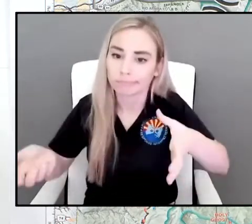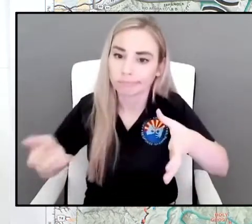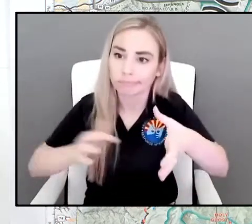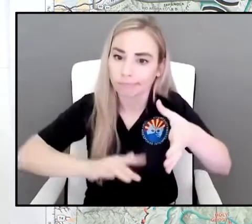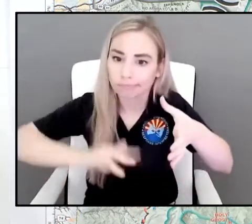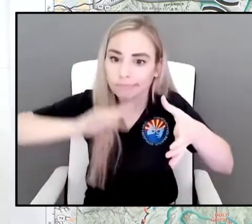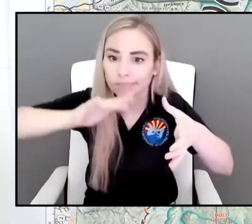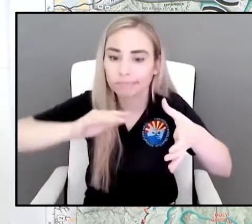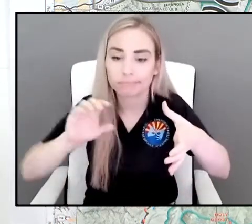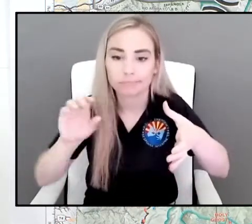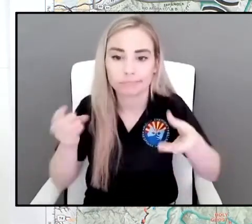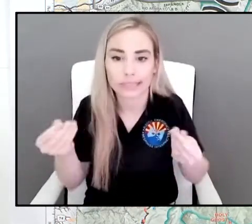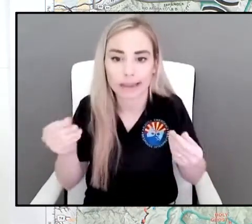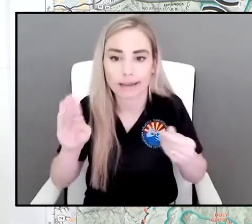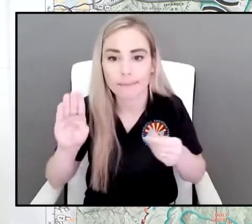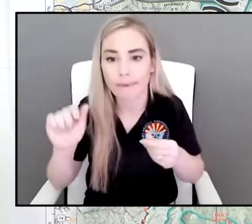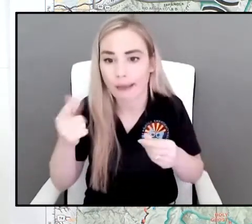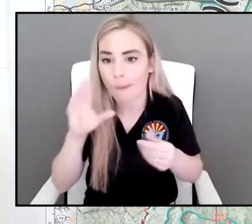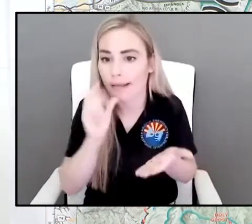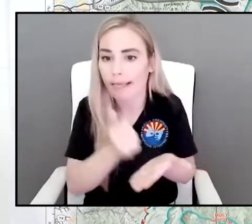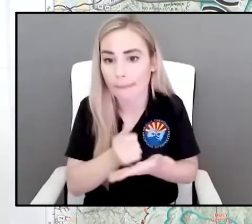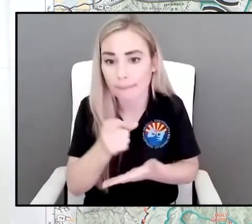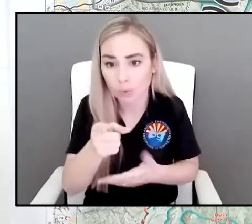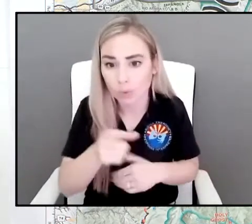your place. And